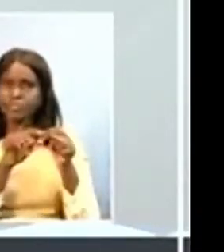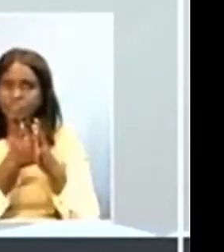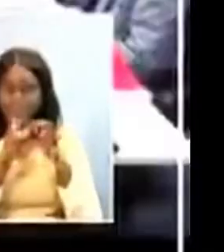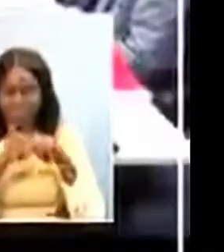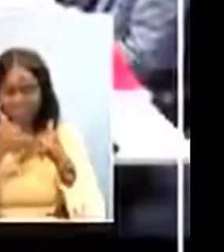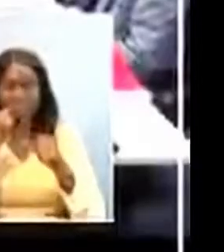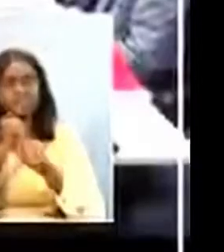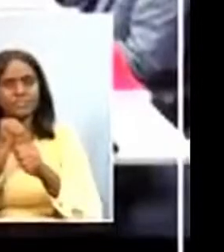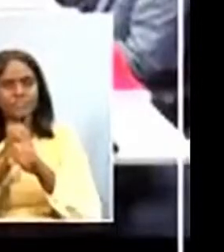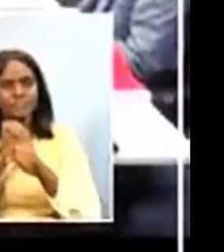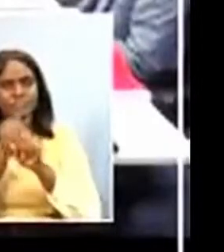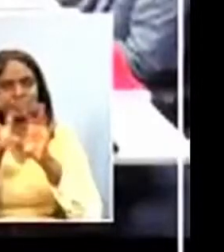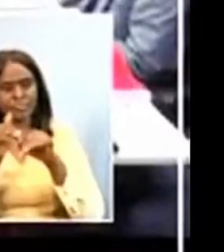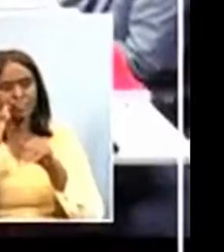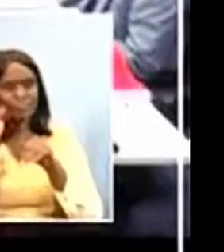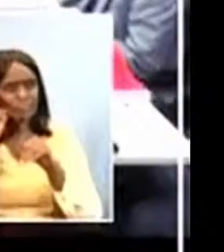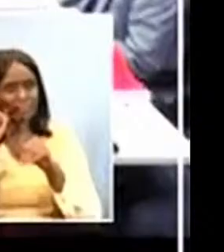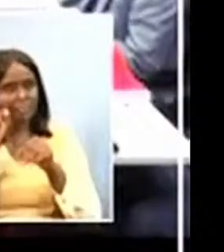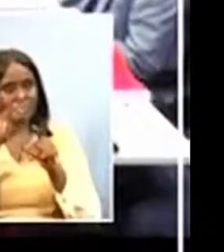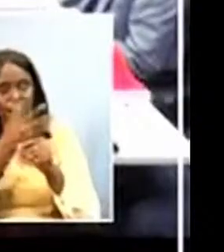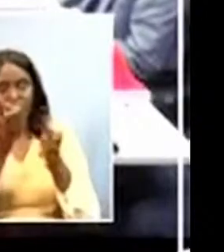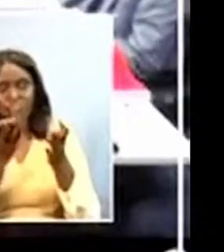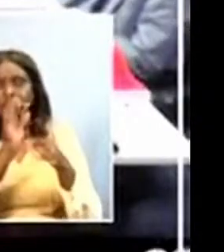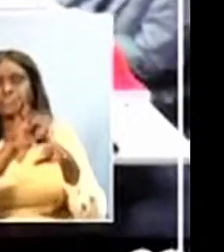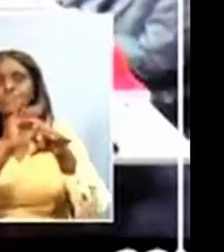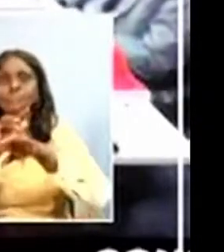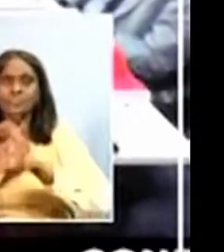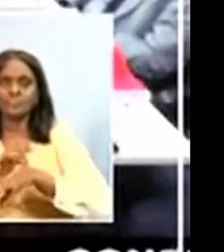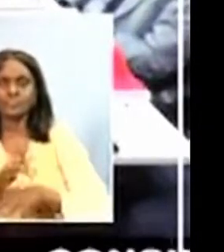should be working. Leave legacies wherever you touch.